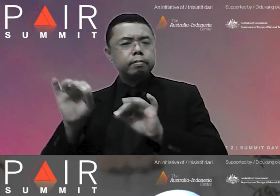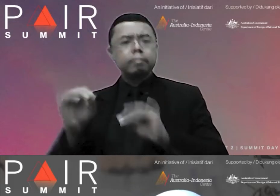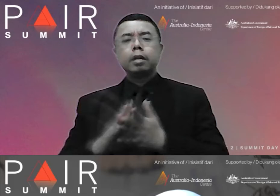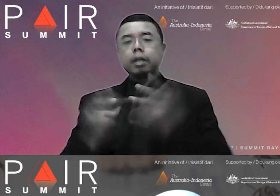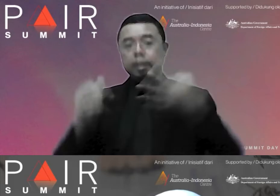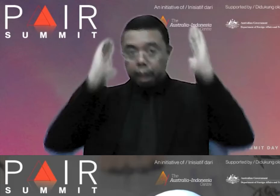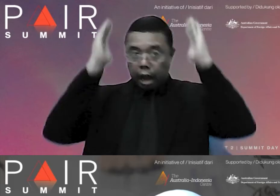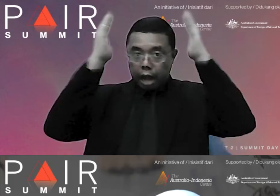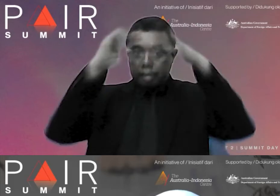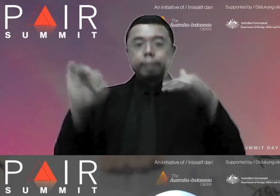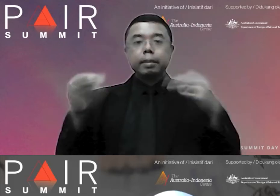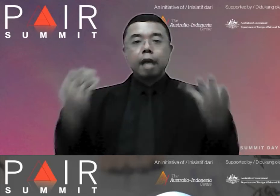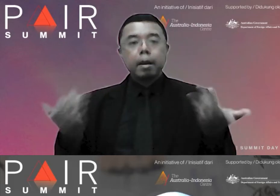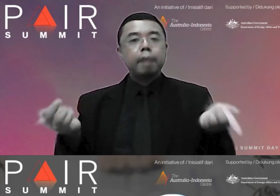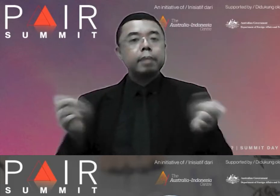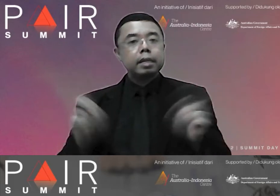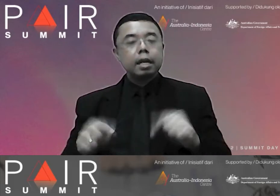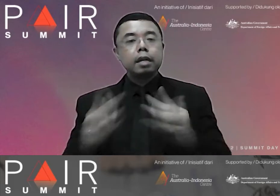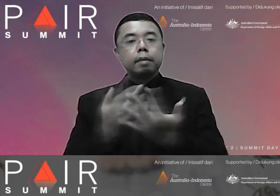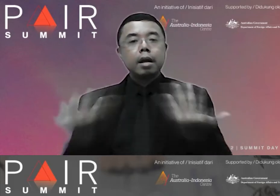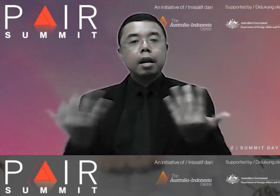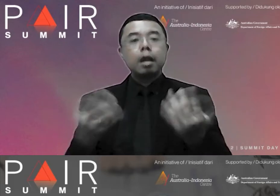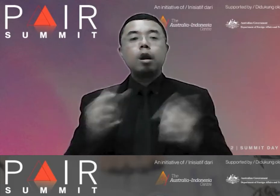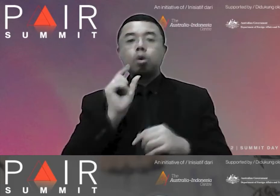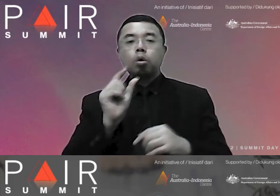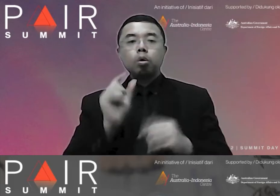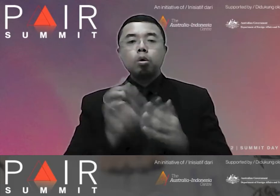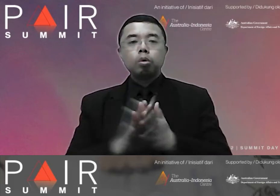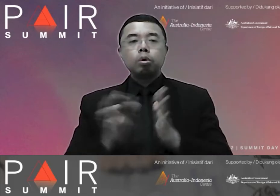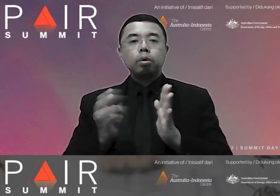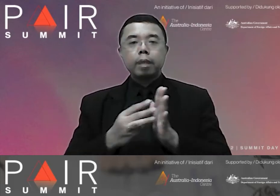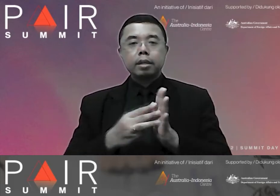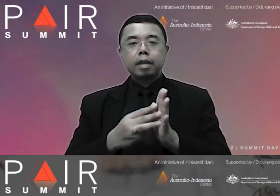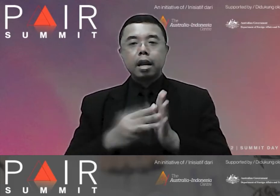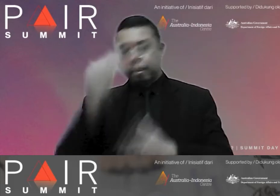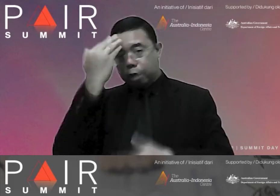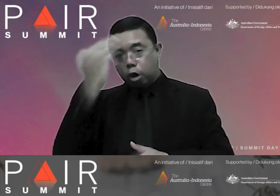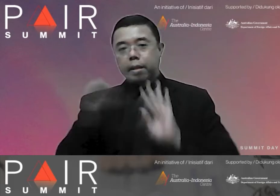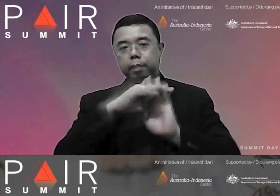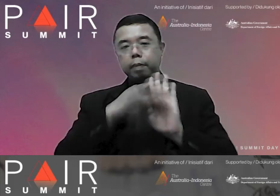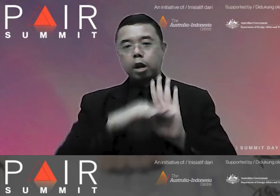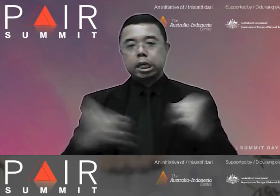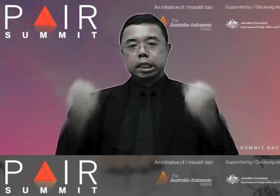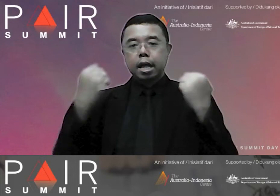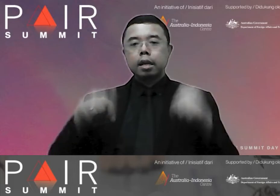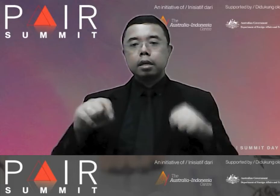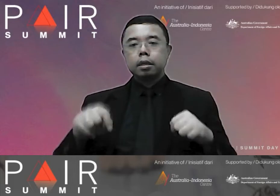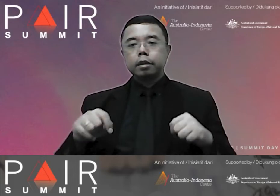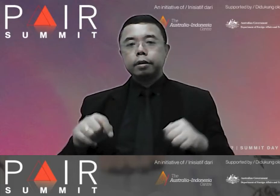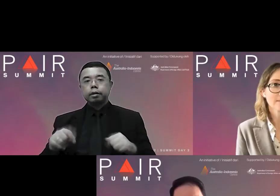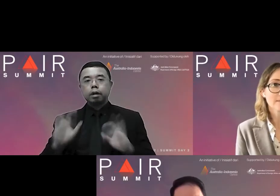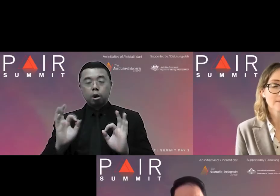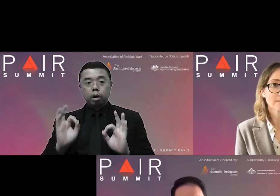health protocol measures? So yes. All right. Just to add on